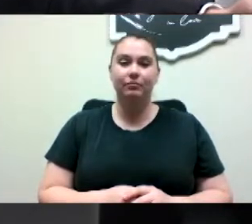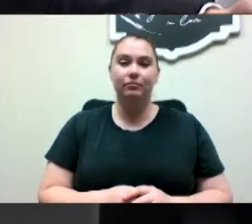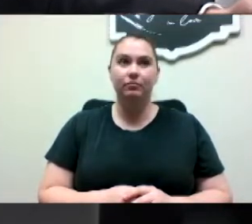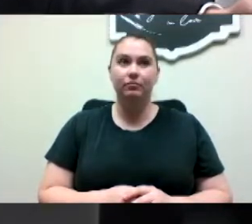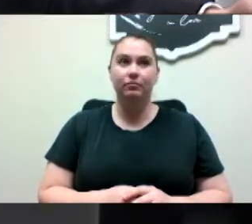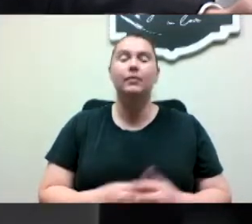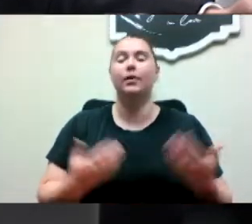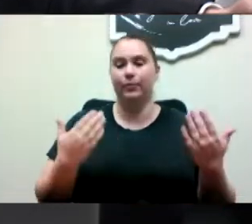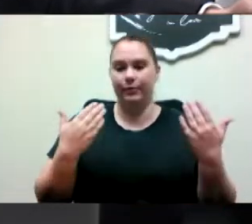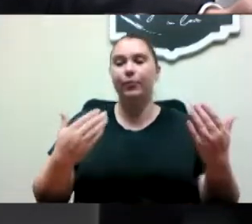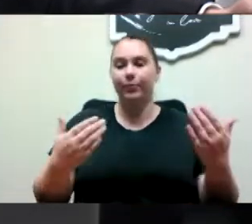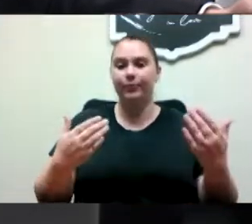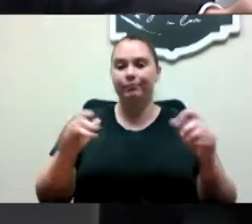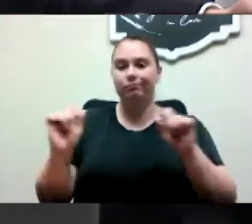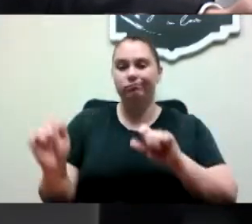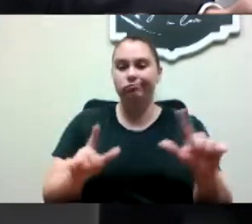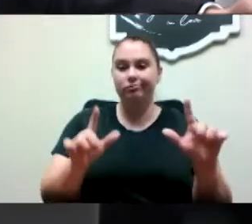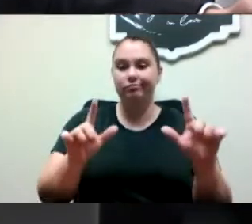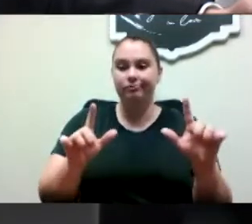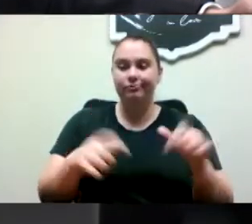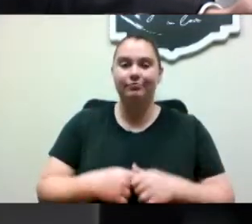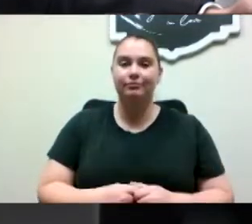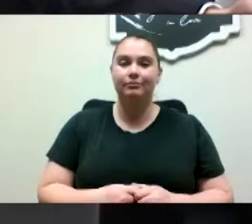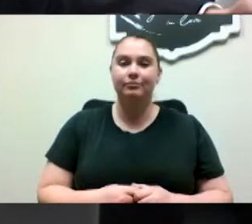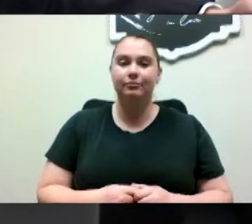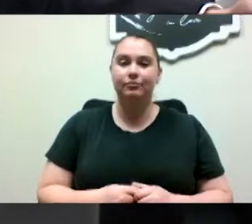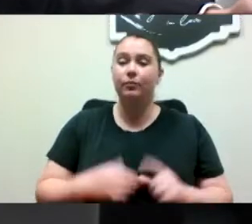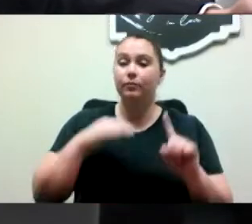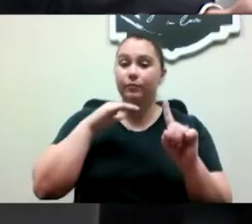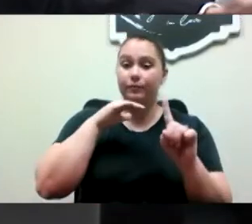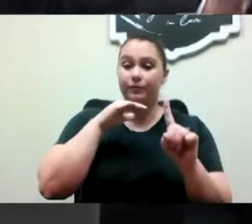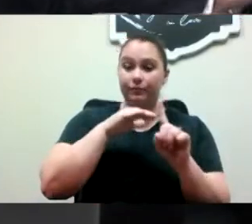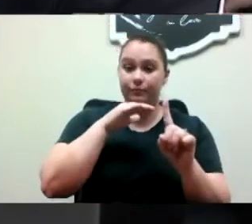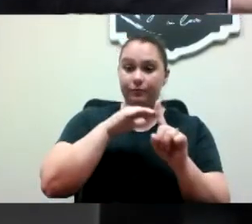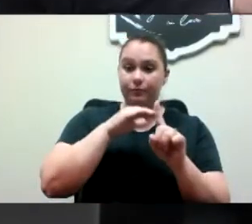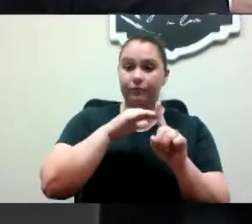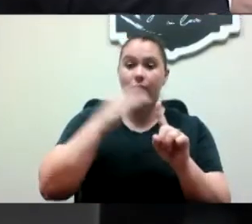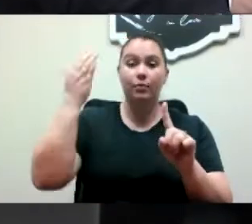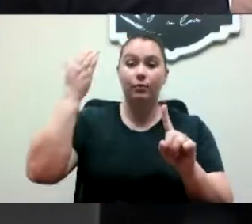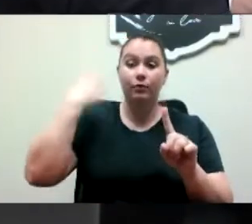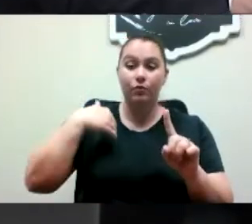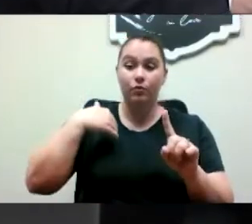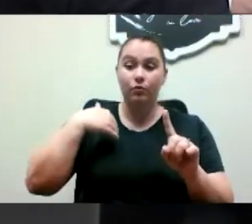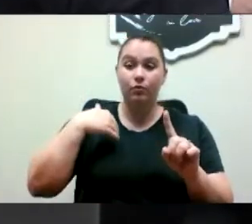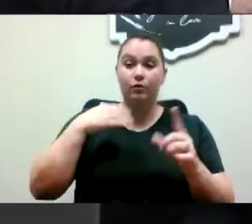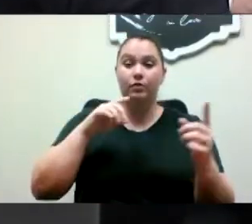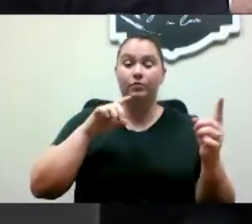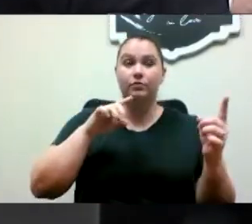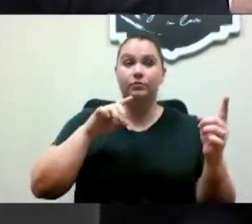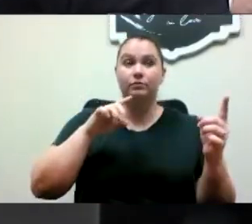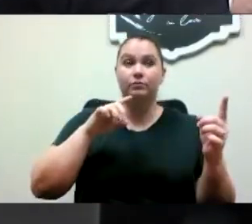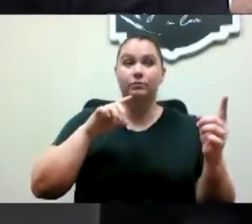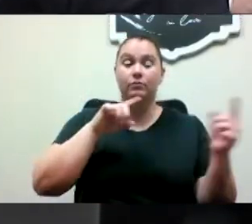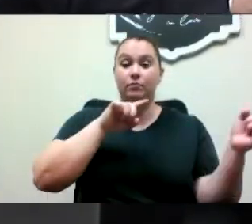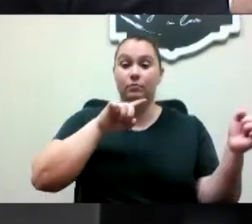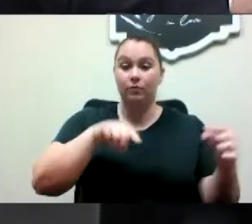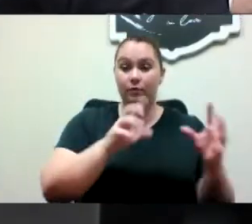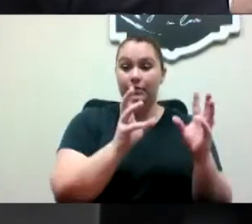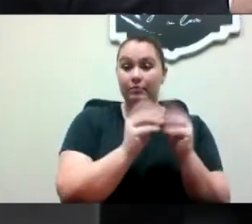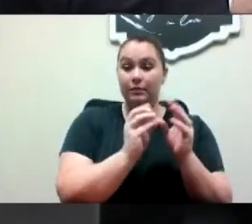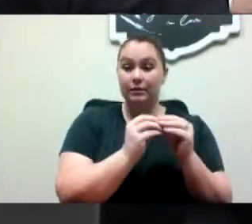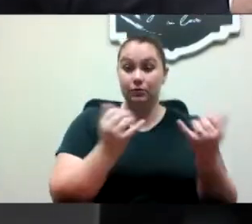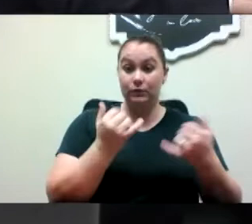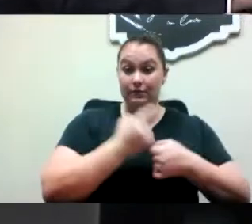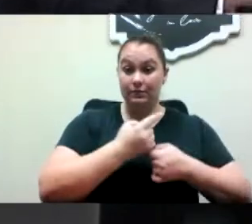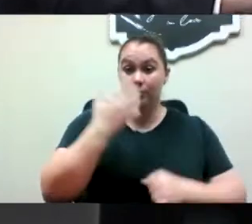Here we go. Just as a reminder, the reason we're here is because when you look at the 2020 census under